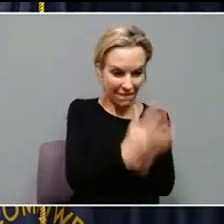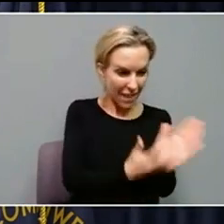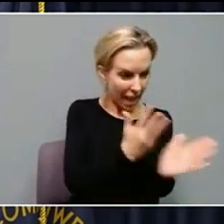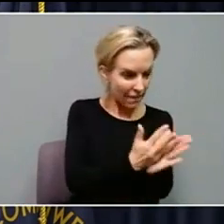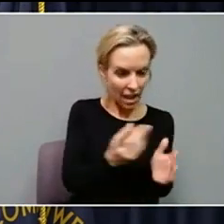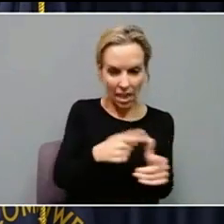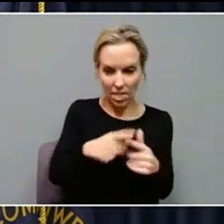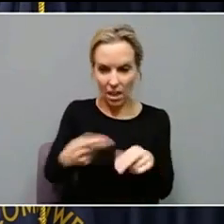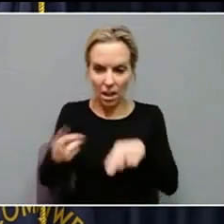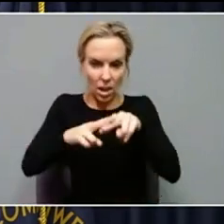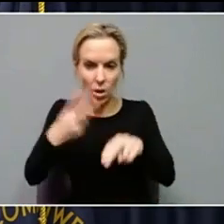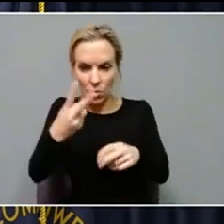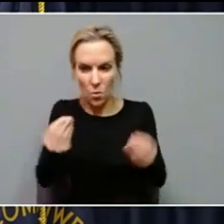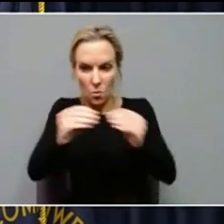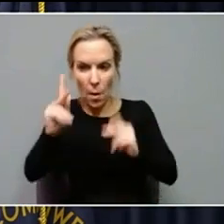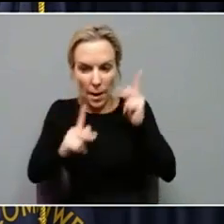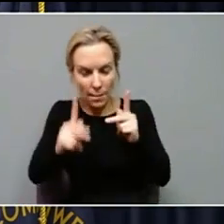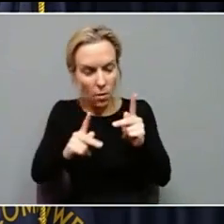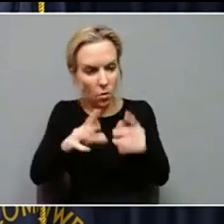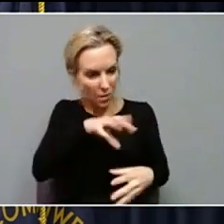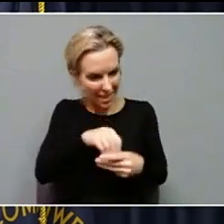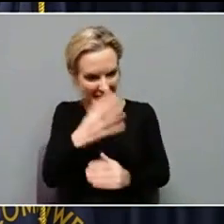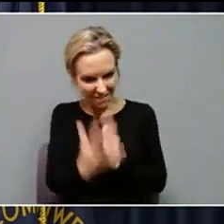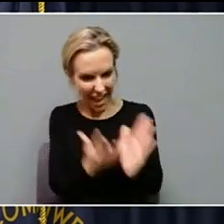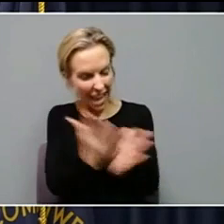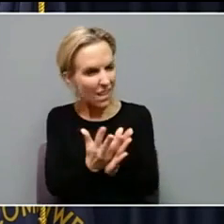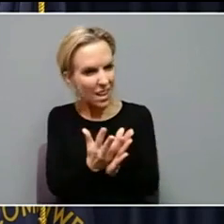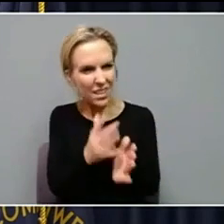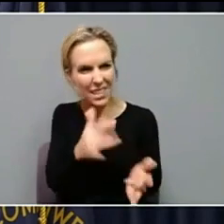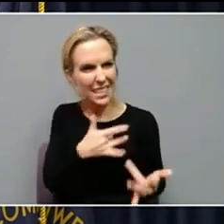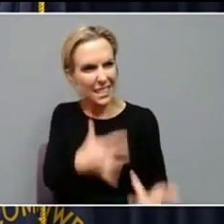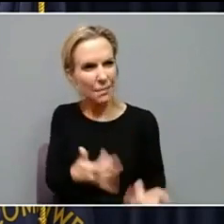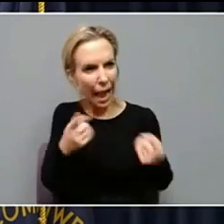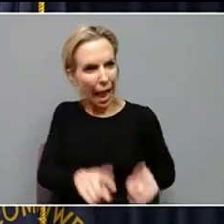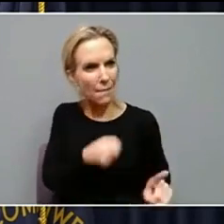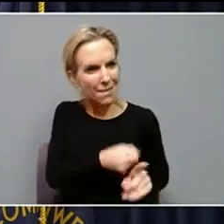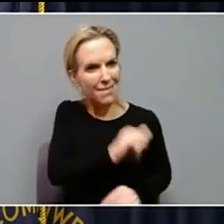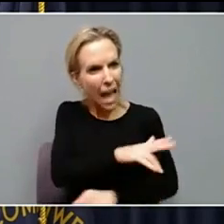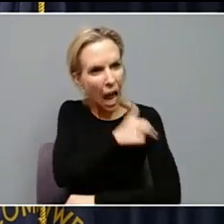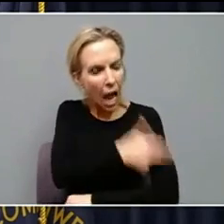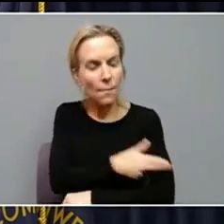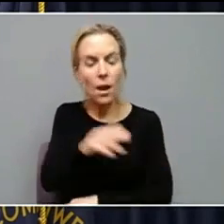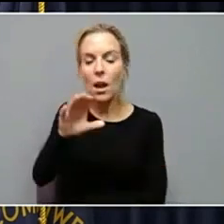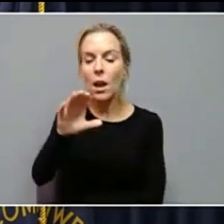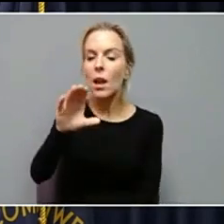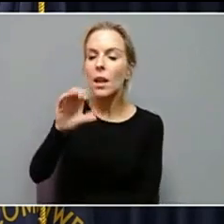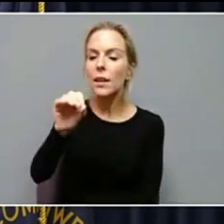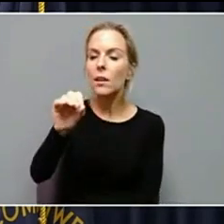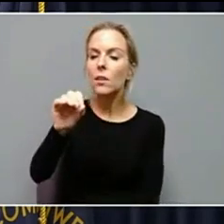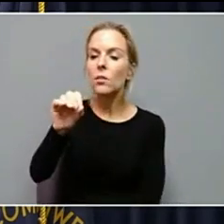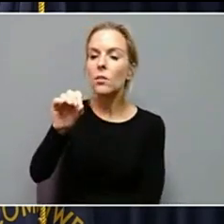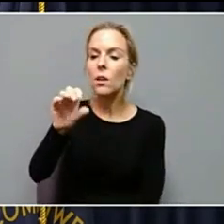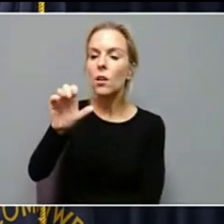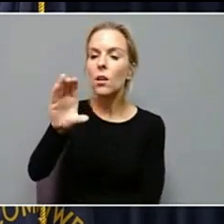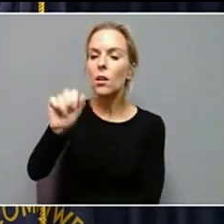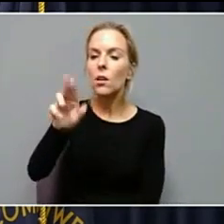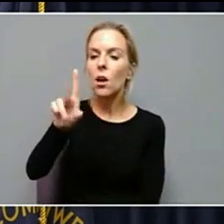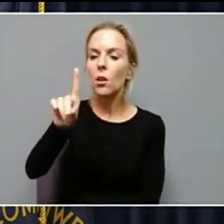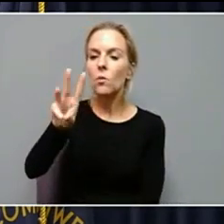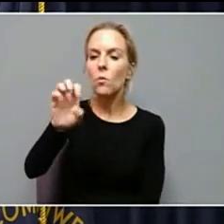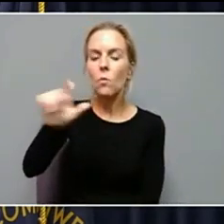in that hospital. Caldwell County Hospital had patients in emergency rooms